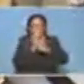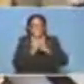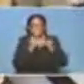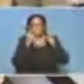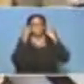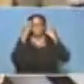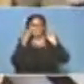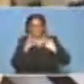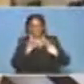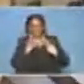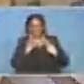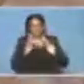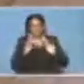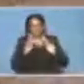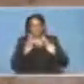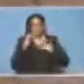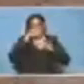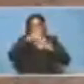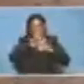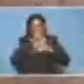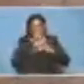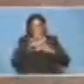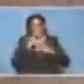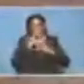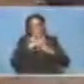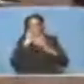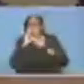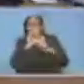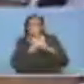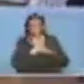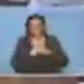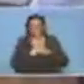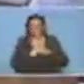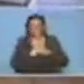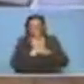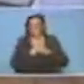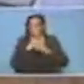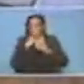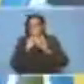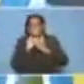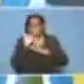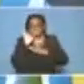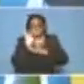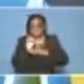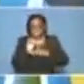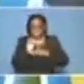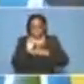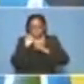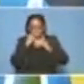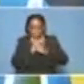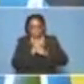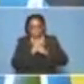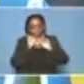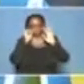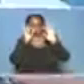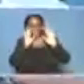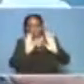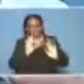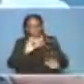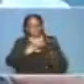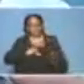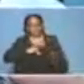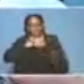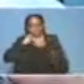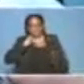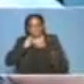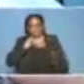Bahamians as possible into the spirit. Well, this is a big celebration, 50 years, and I'm proud. I'm